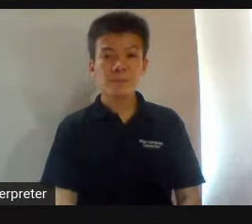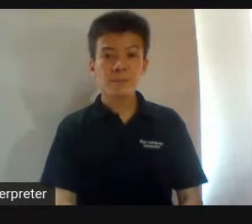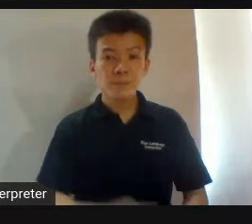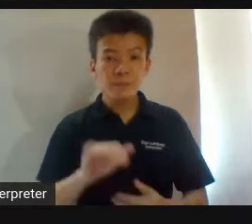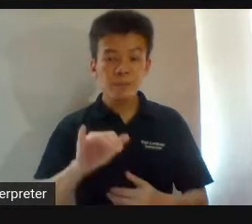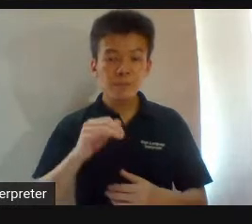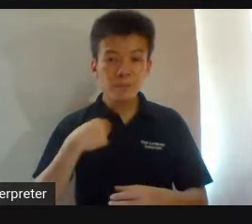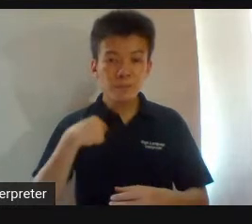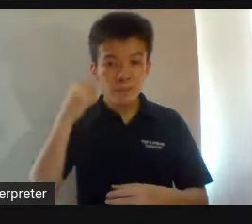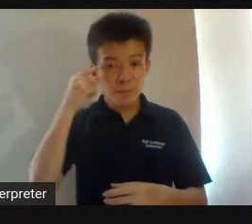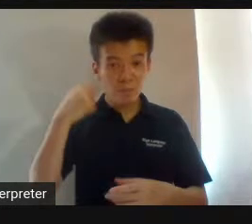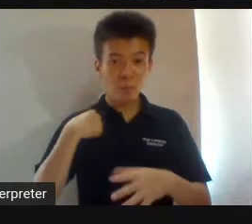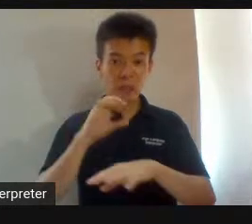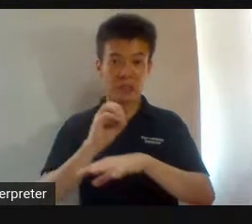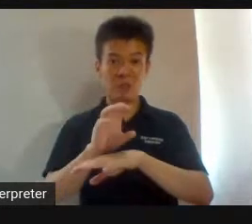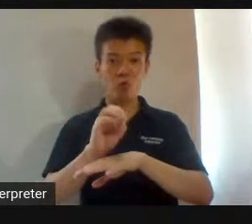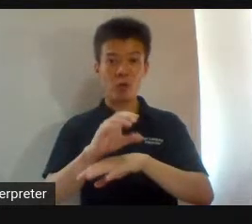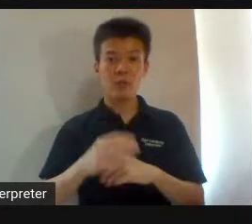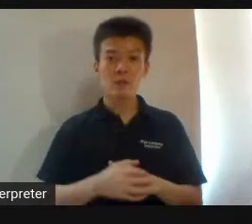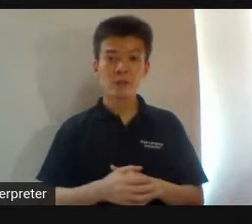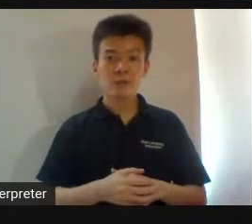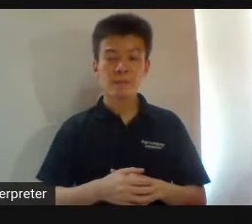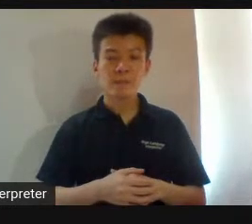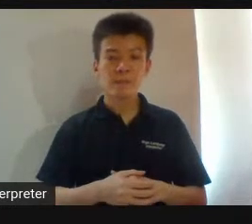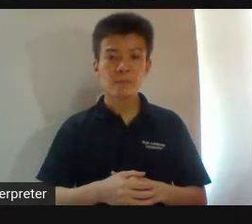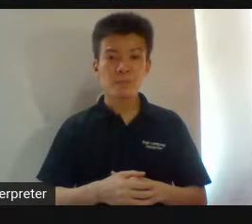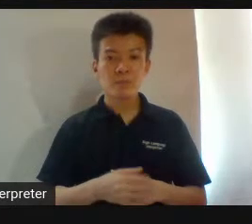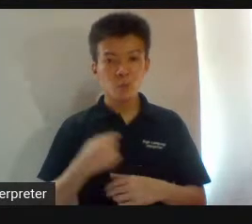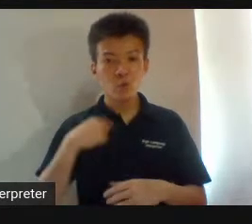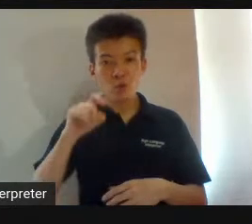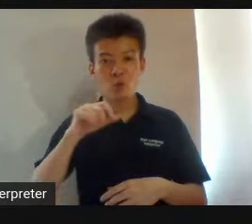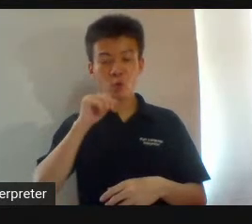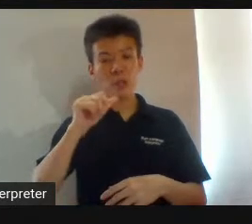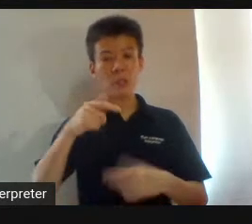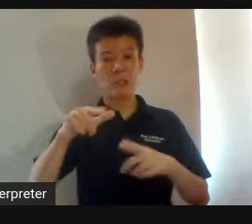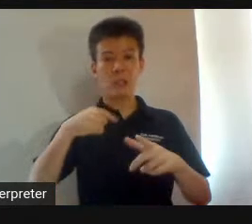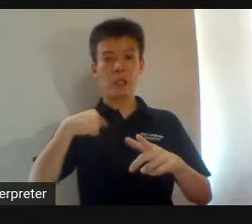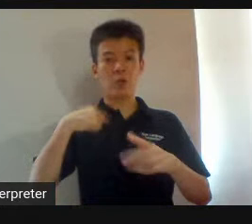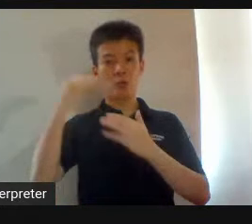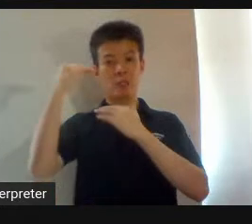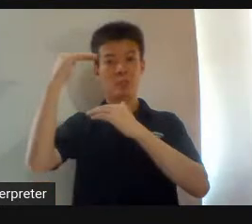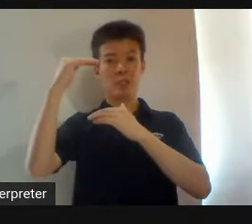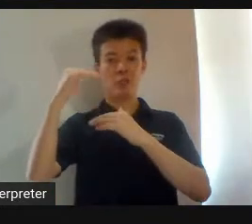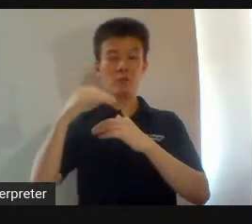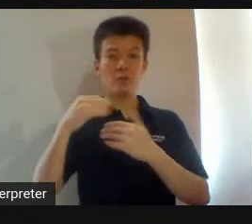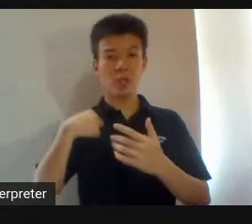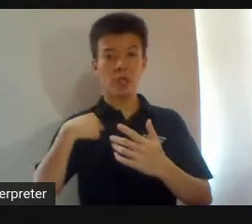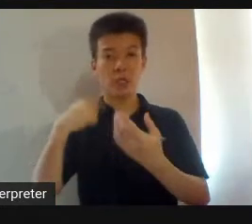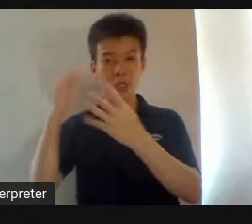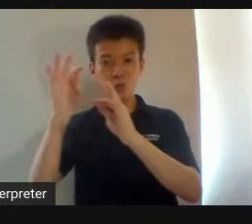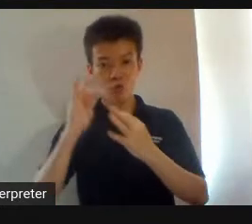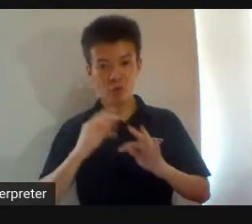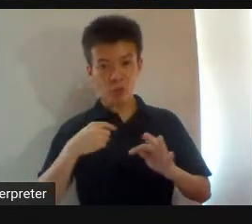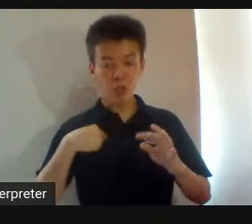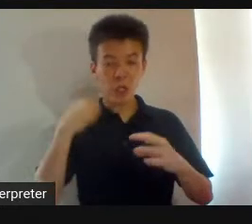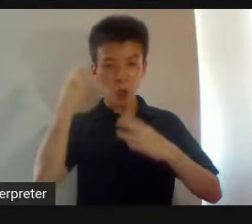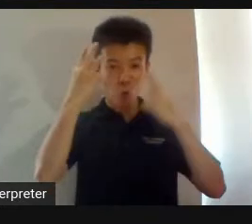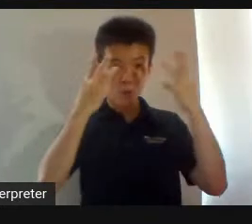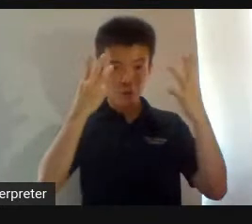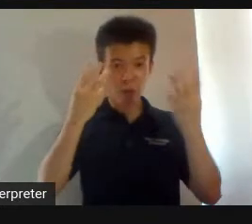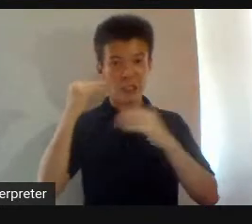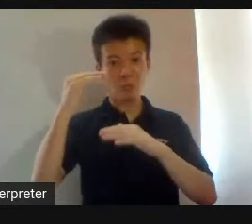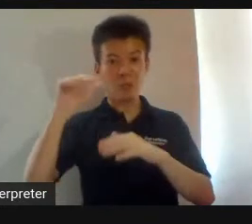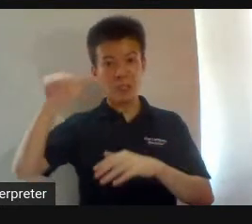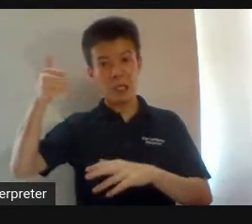Yeah, so I think my advice is, I think we shouldn't let our own limitations, our fears and our worries, like, limit